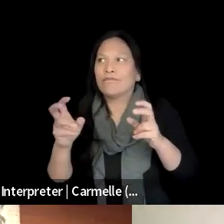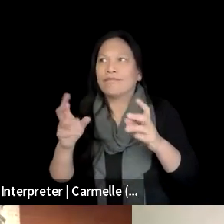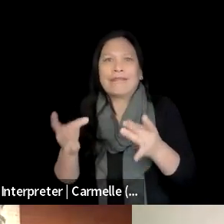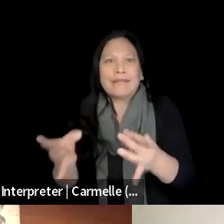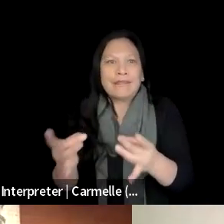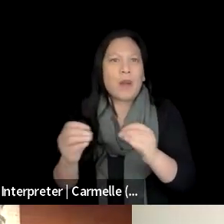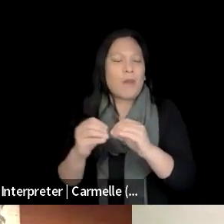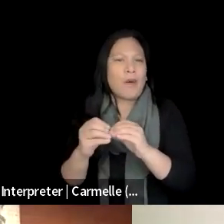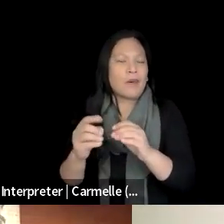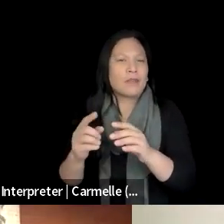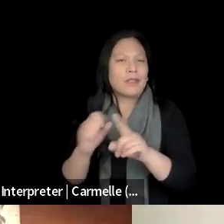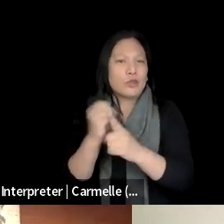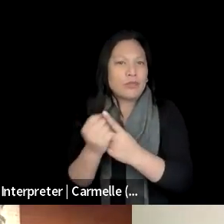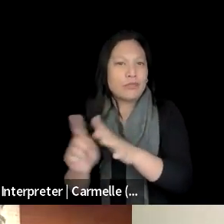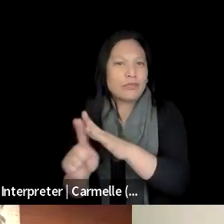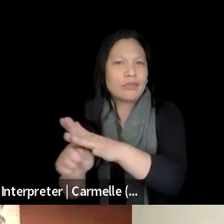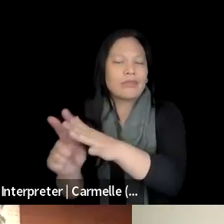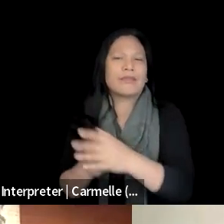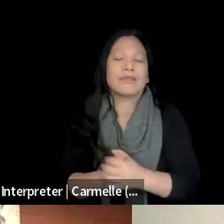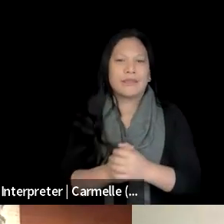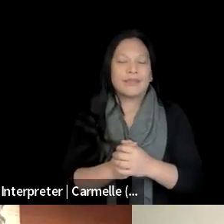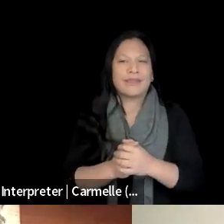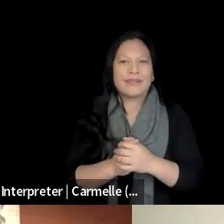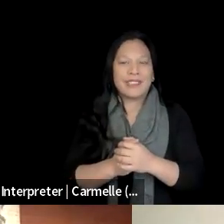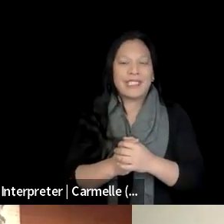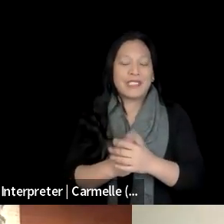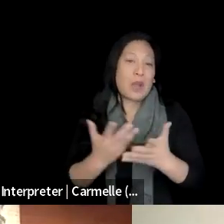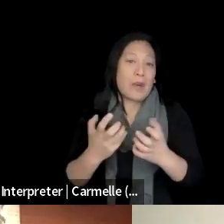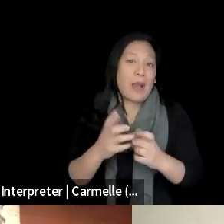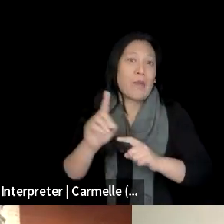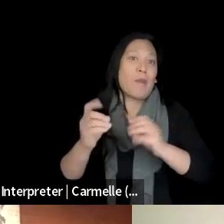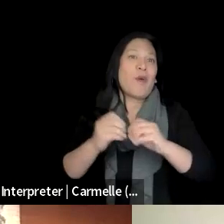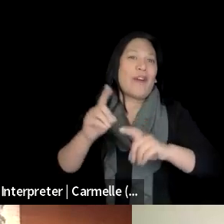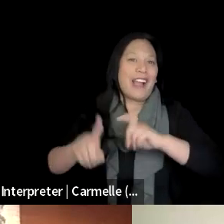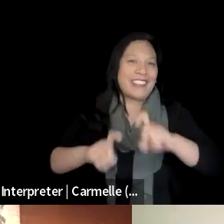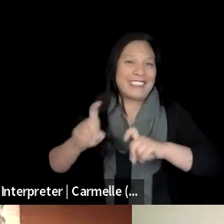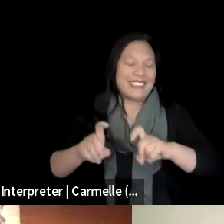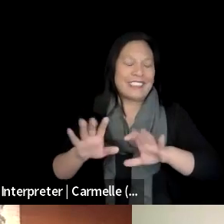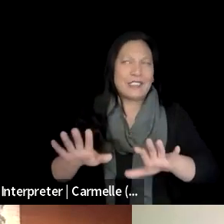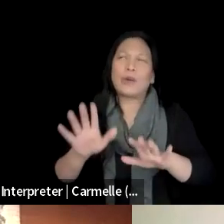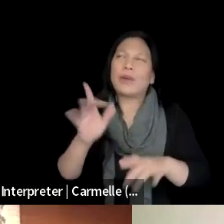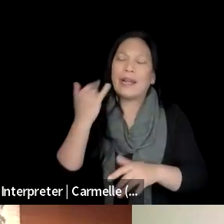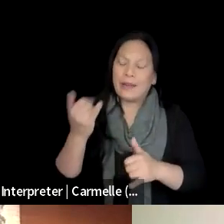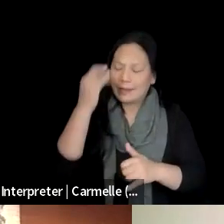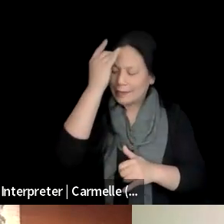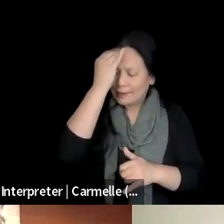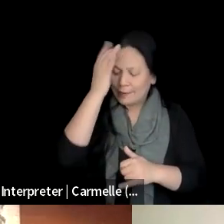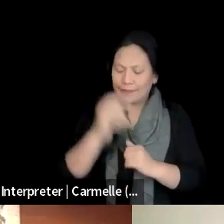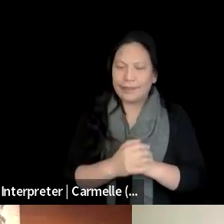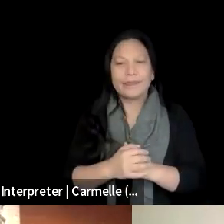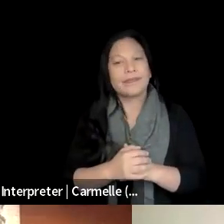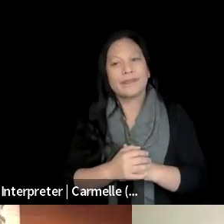So I want to ask about all those things, but obviously can't ask them about them all at once. So I want to go back. Where do I want to go